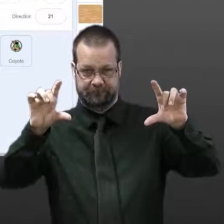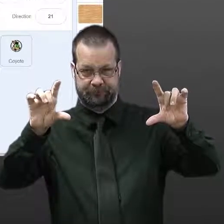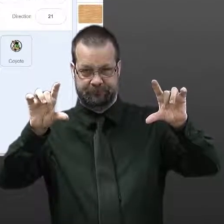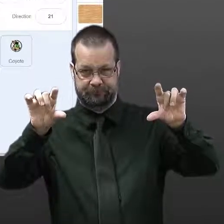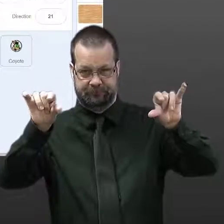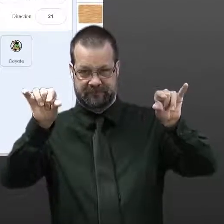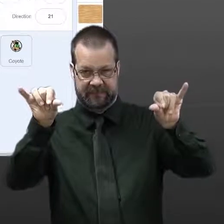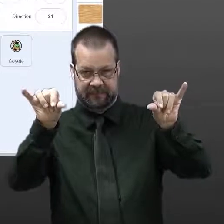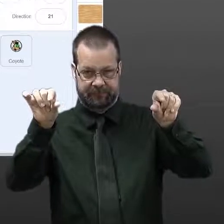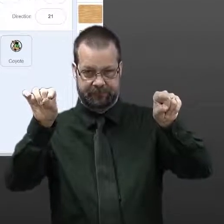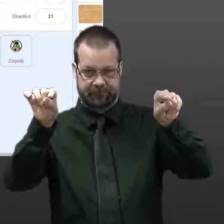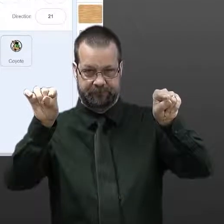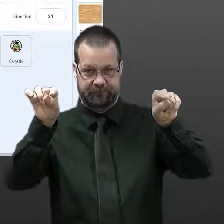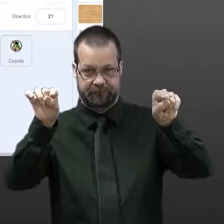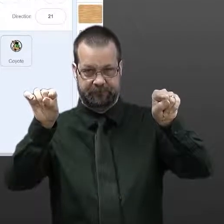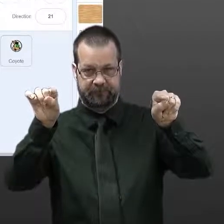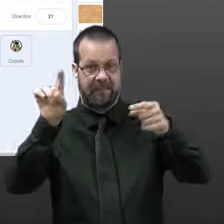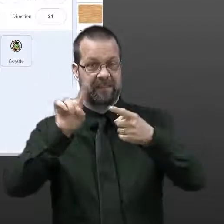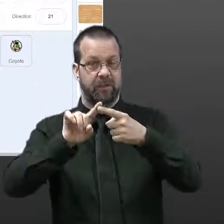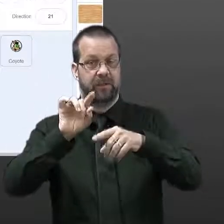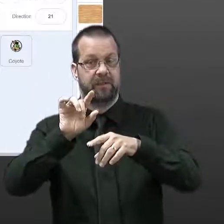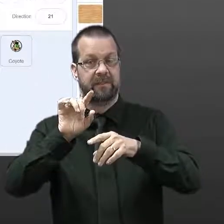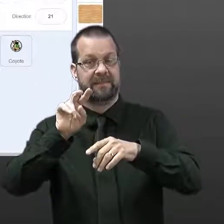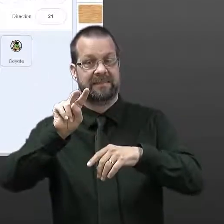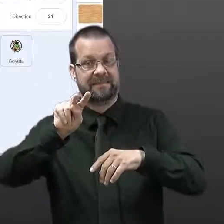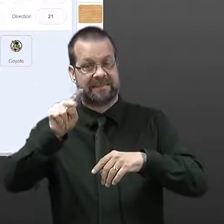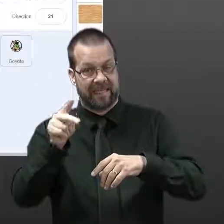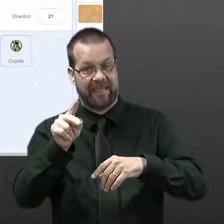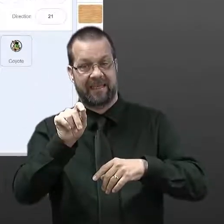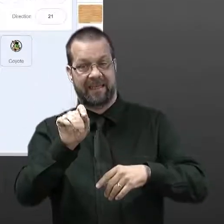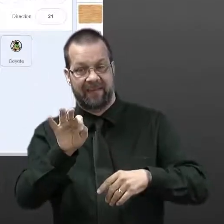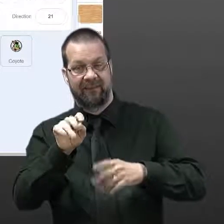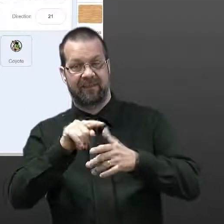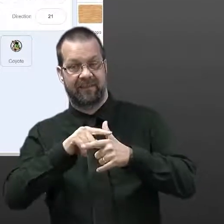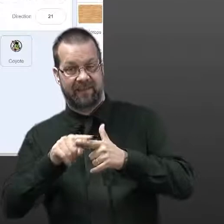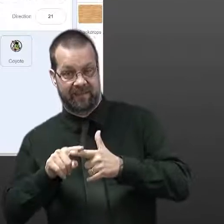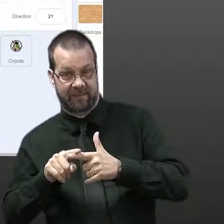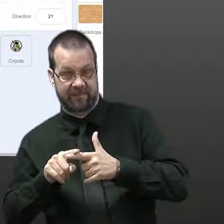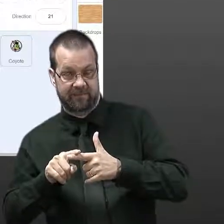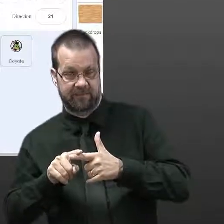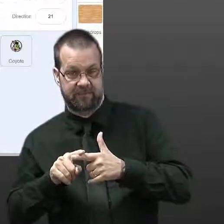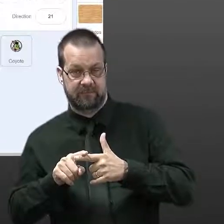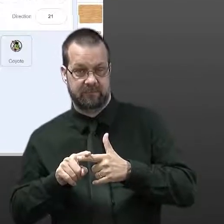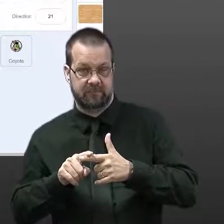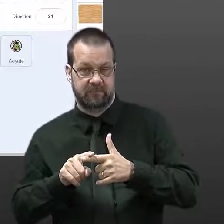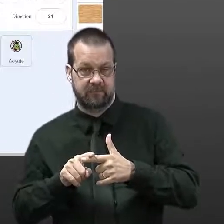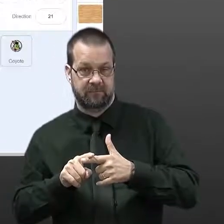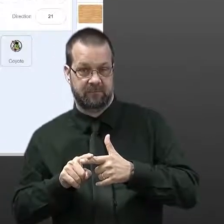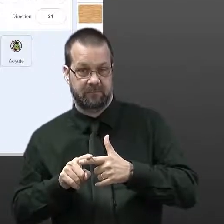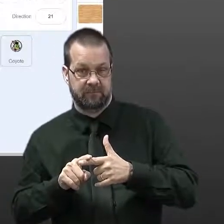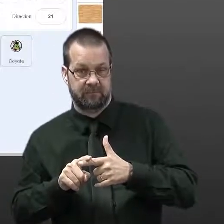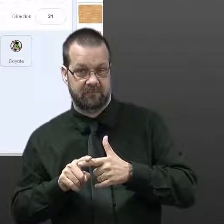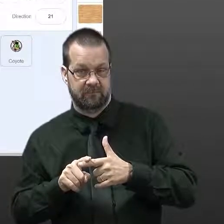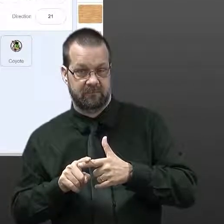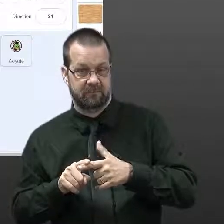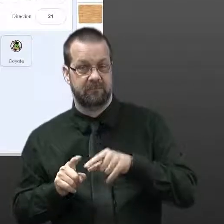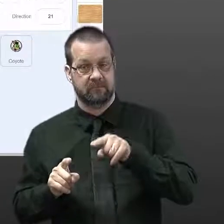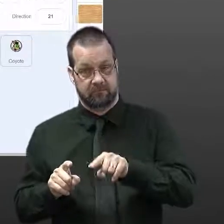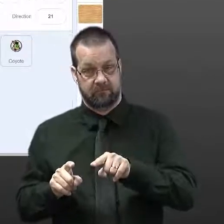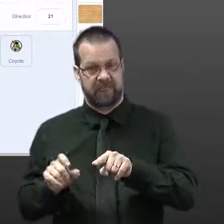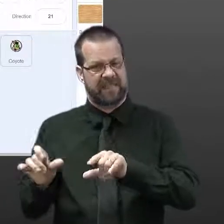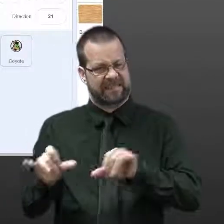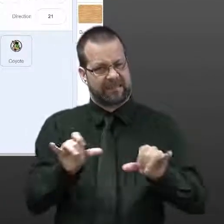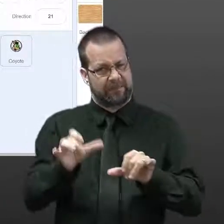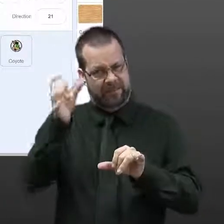the blocks up until the second if then. And then we'll do some kind of the